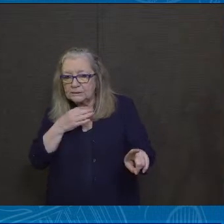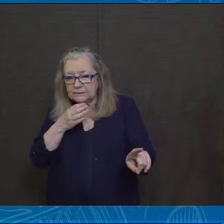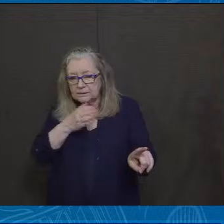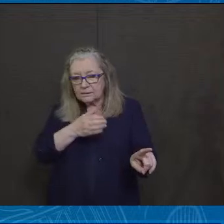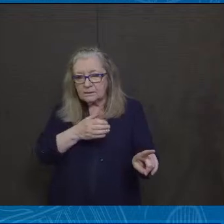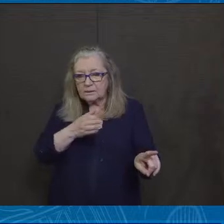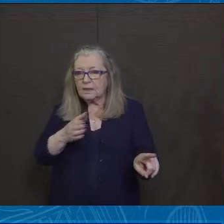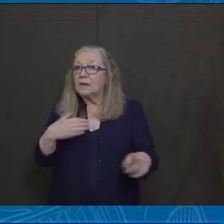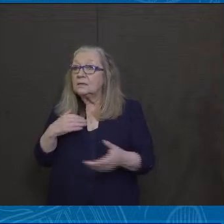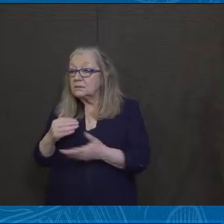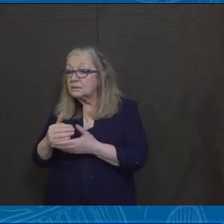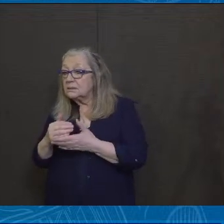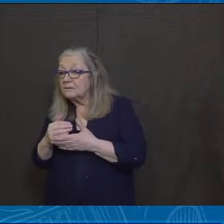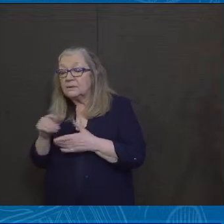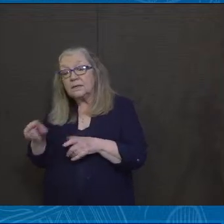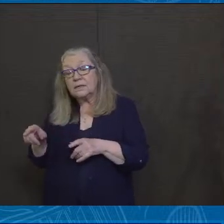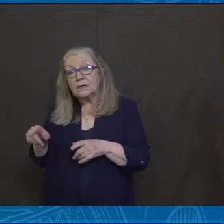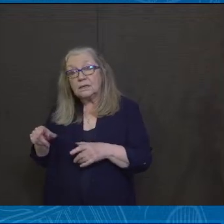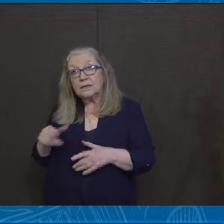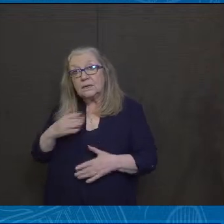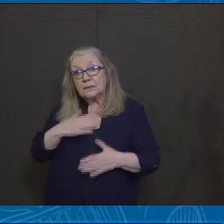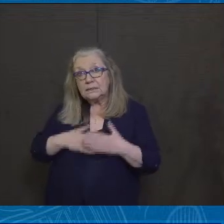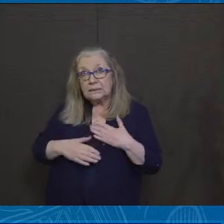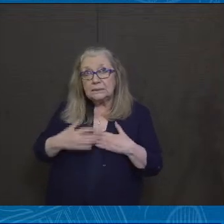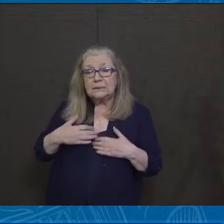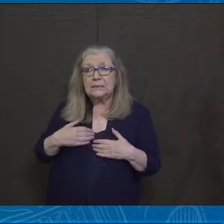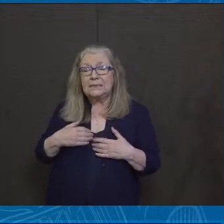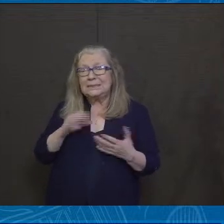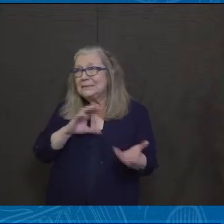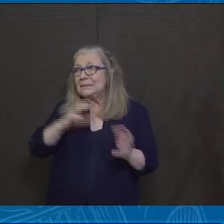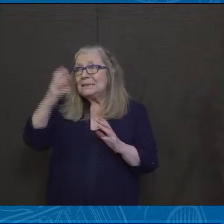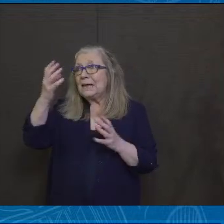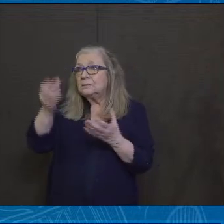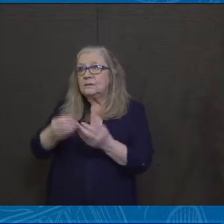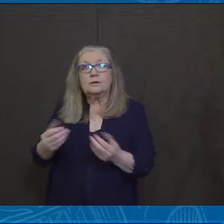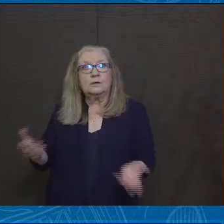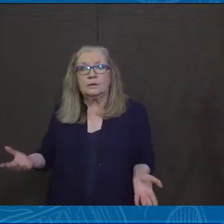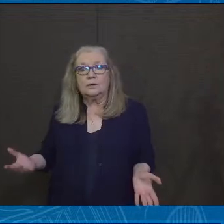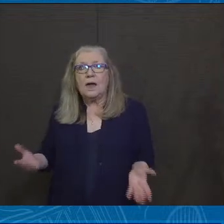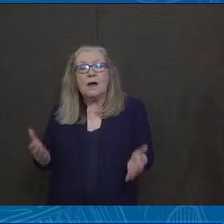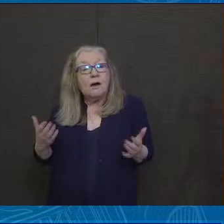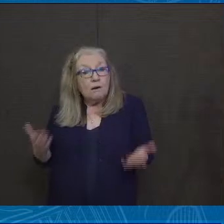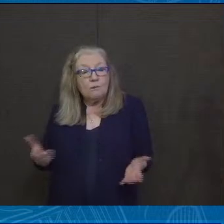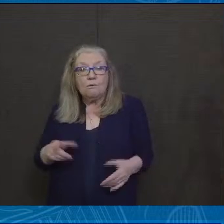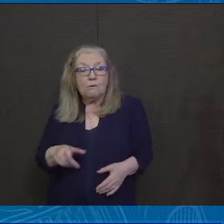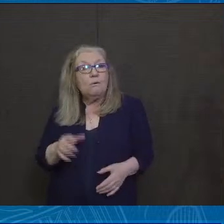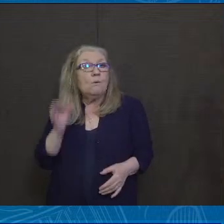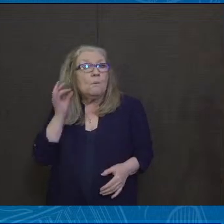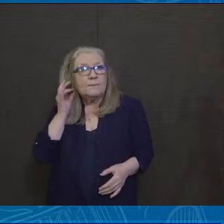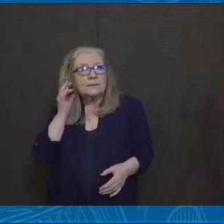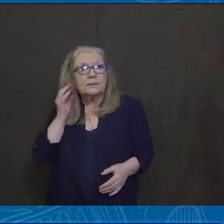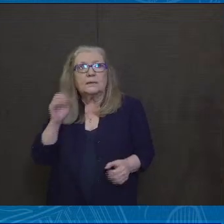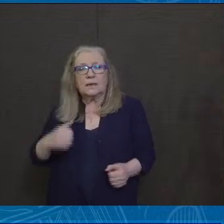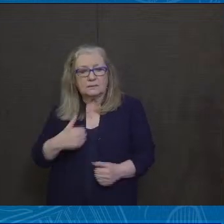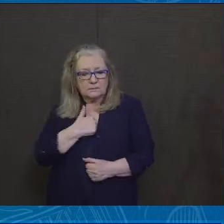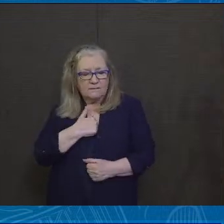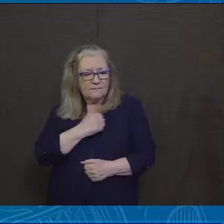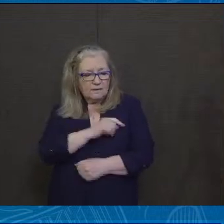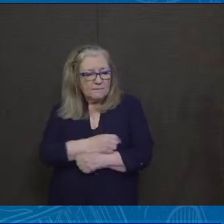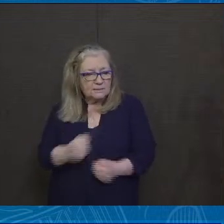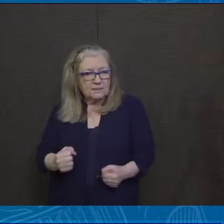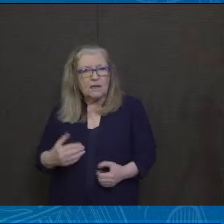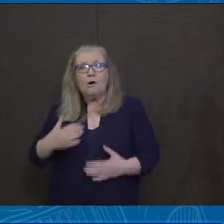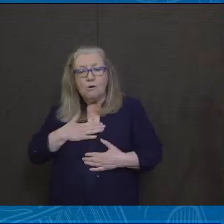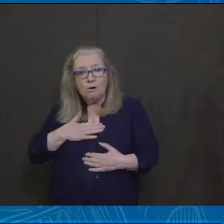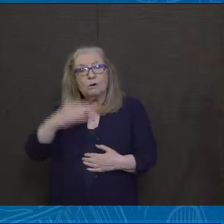for safety, dignity, and right in disaster. How women can use their own capacity, knowledge